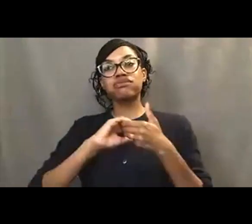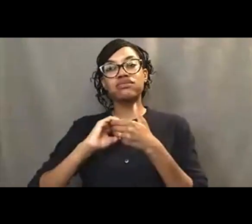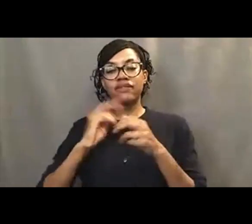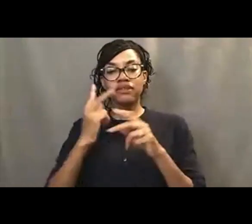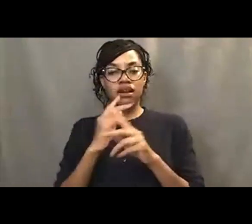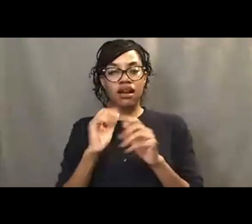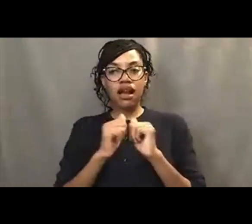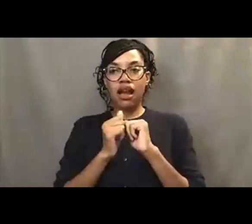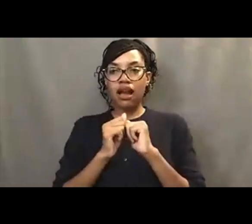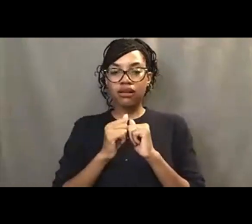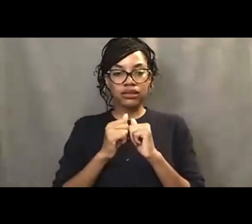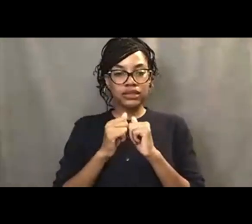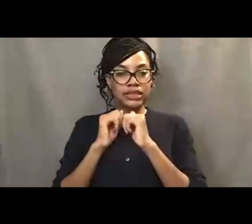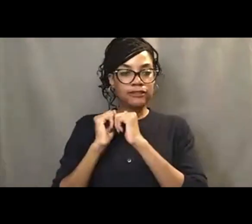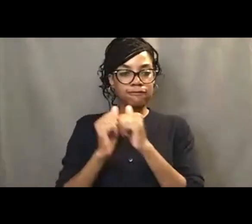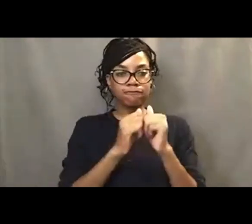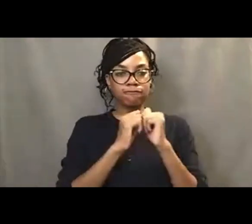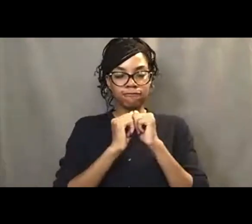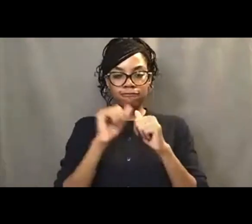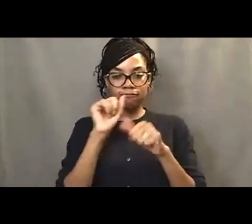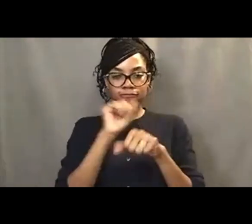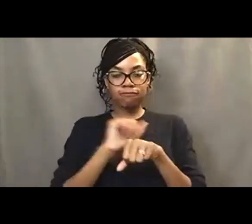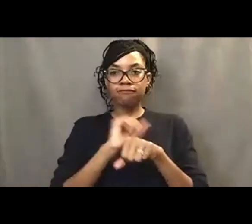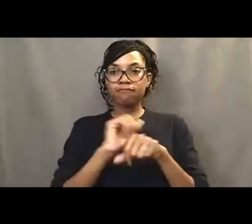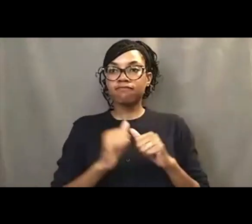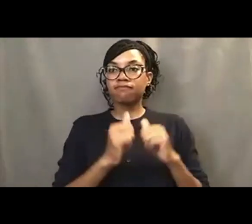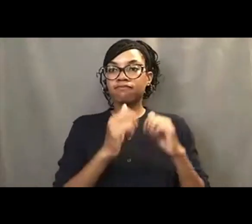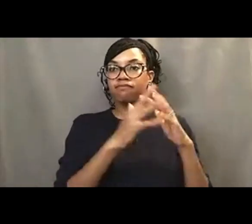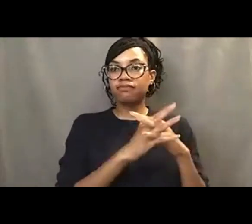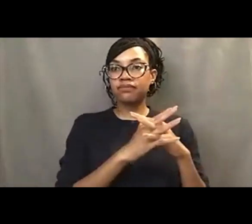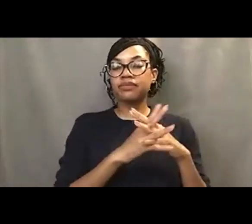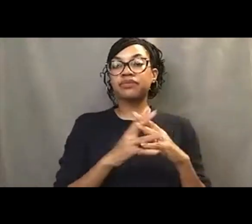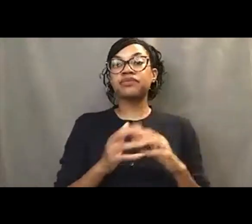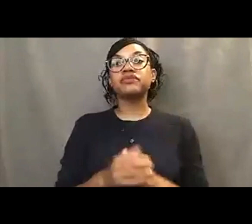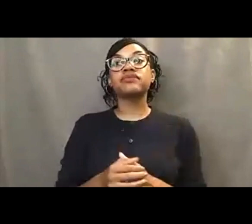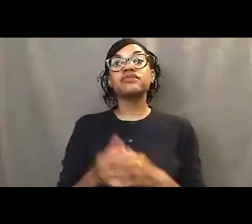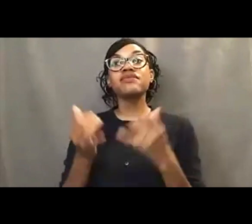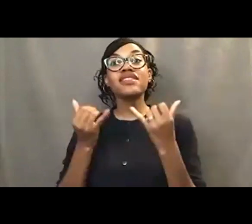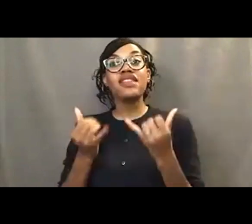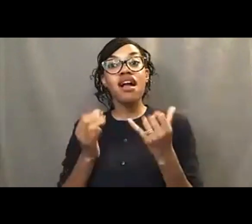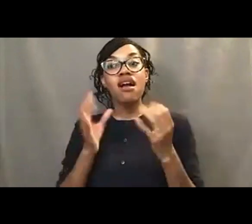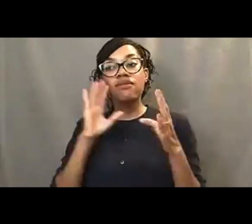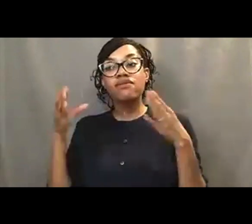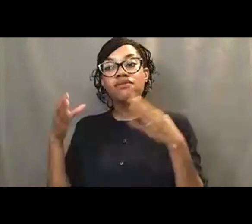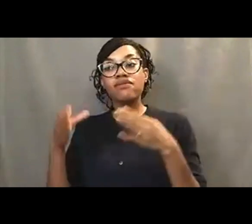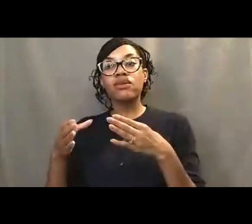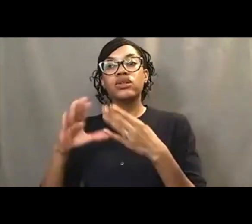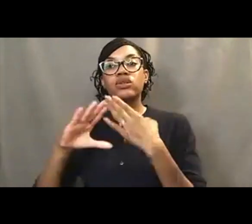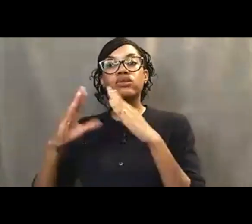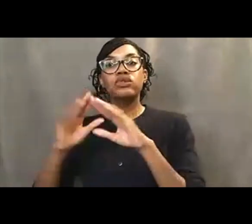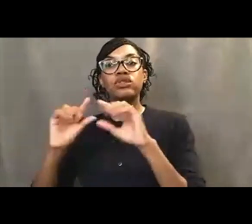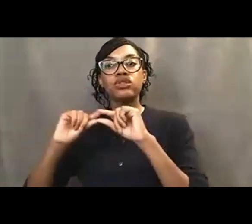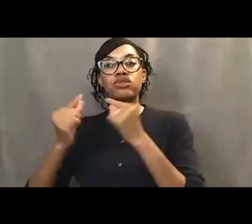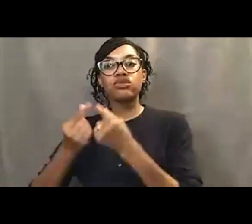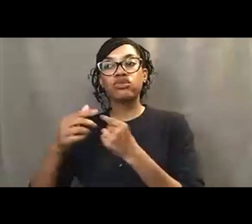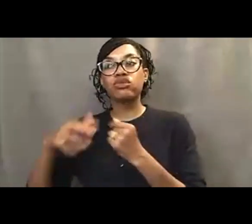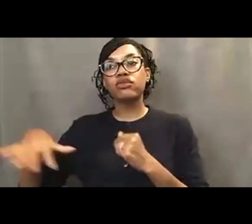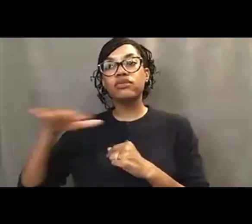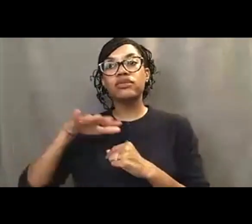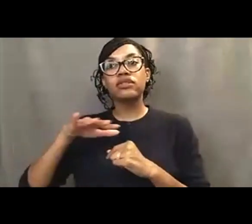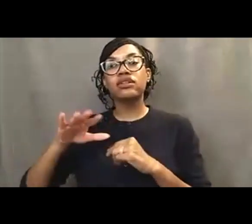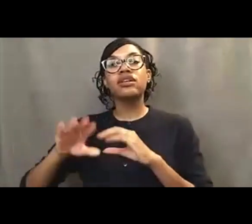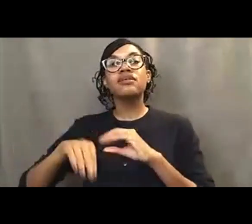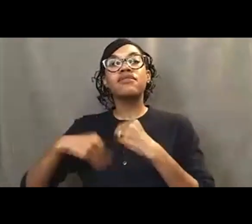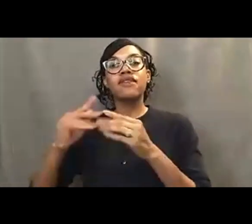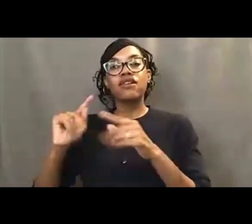we're working on now is working with our community groups to create the trainings for the folks that we're going